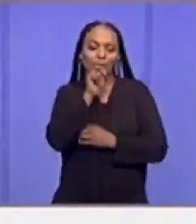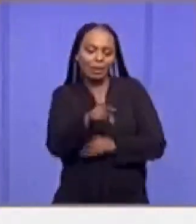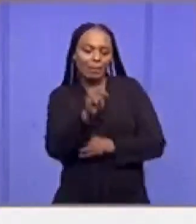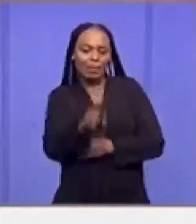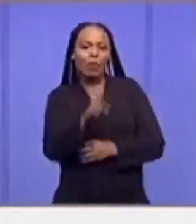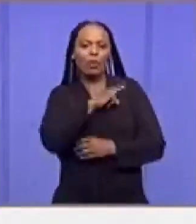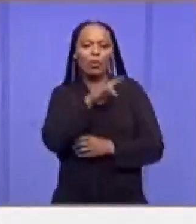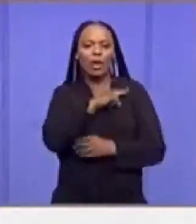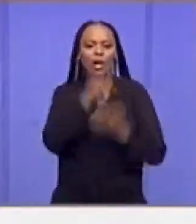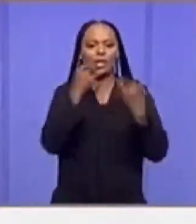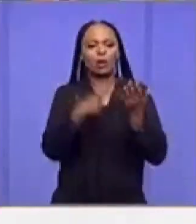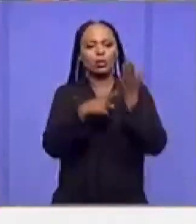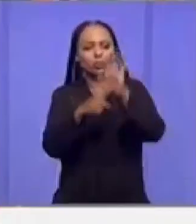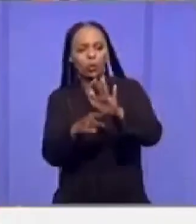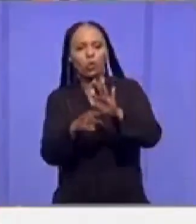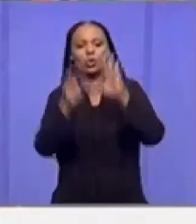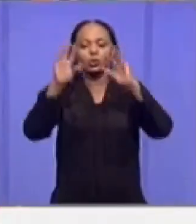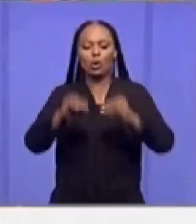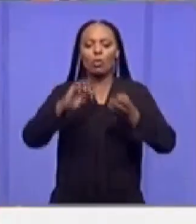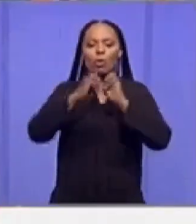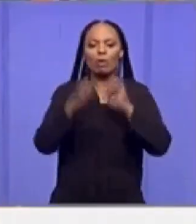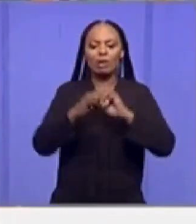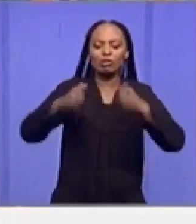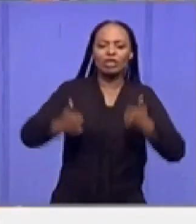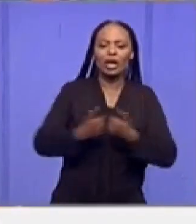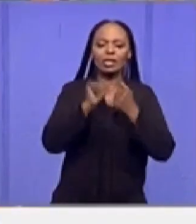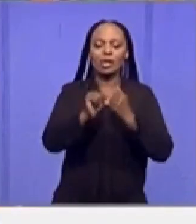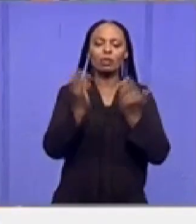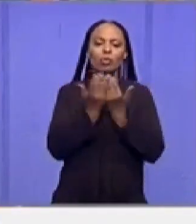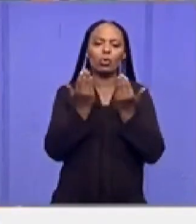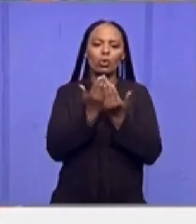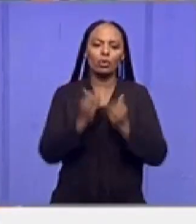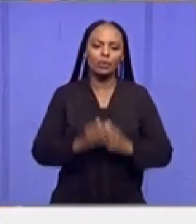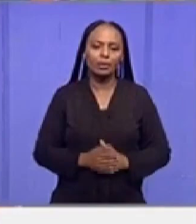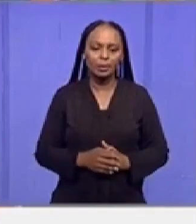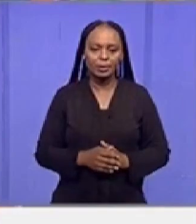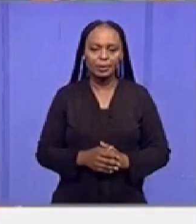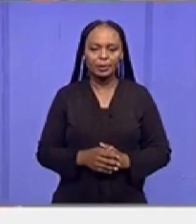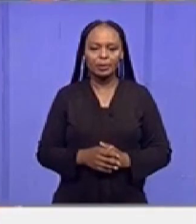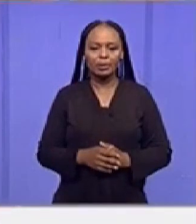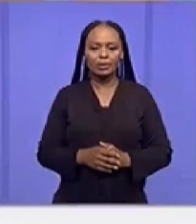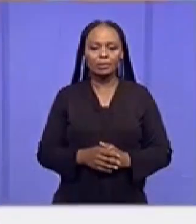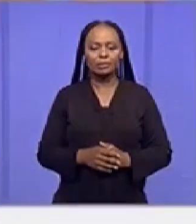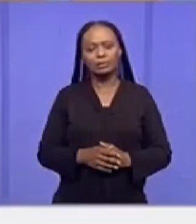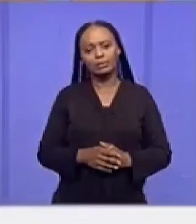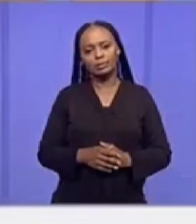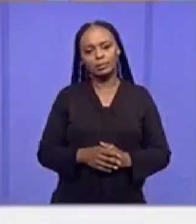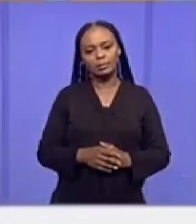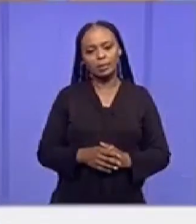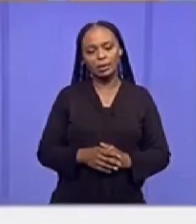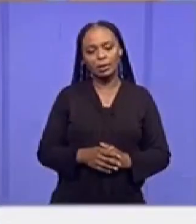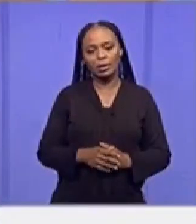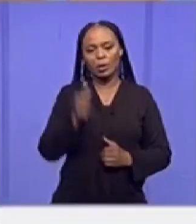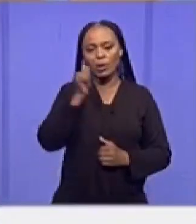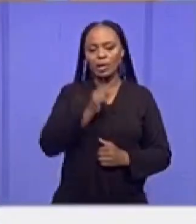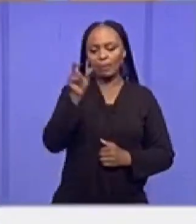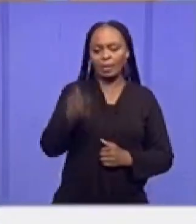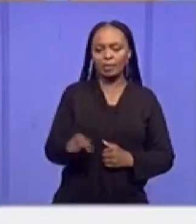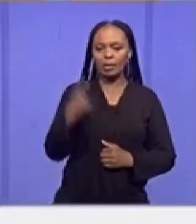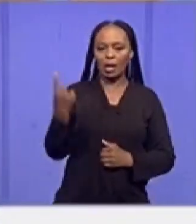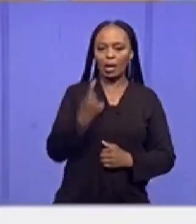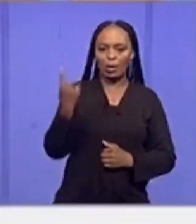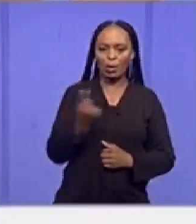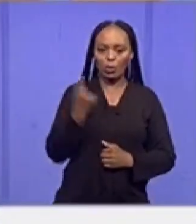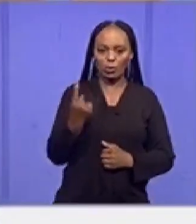ka maikemišetšo a go fediša mathata ao ba kopanago le ona dikolong. Full cases happen when the patient is alone at home. So